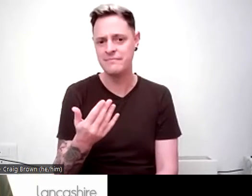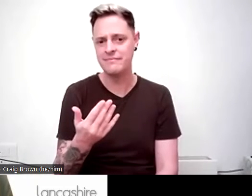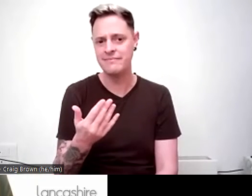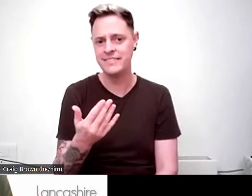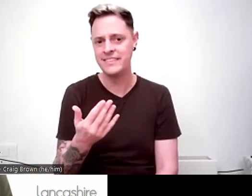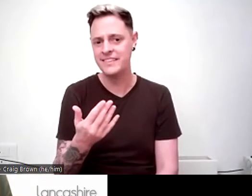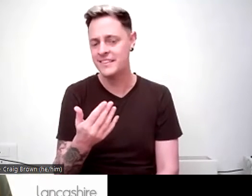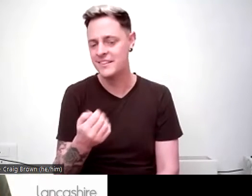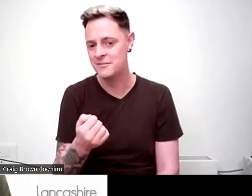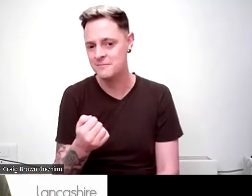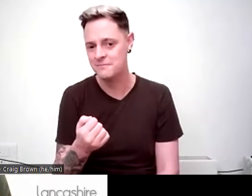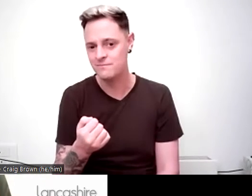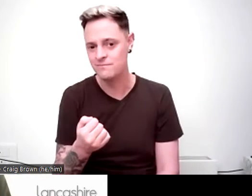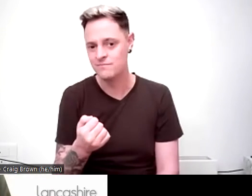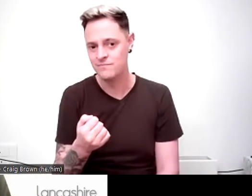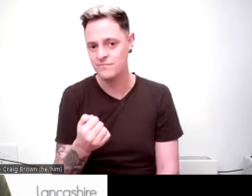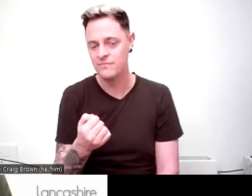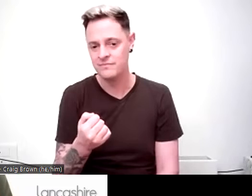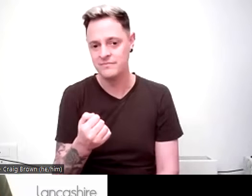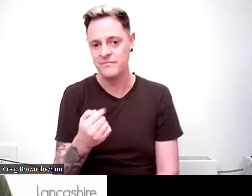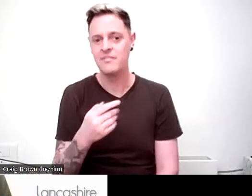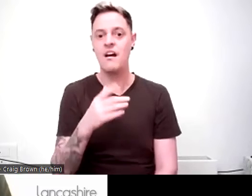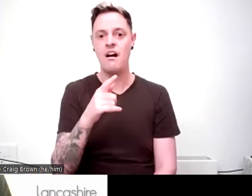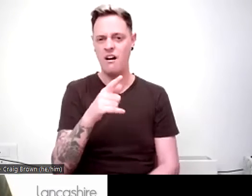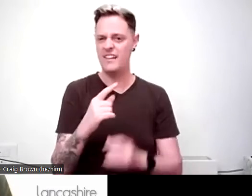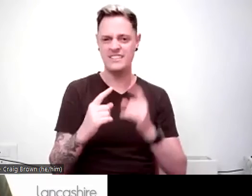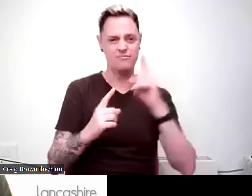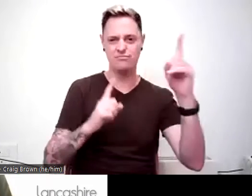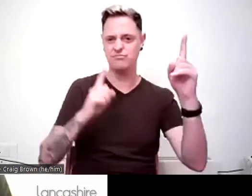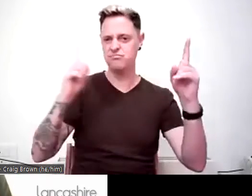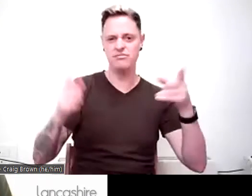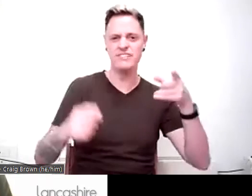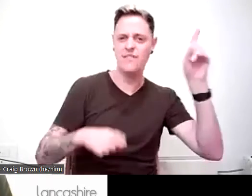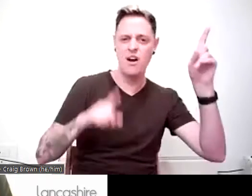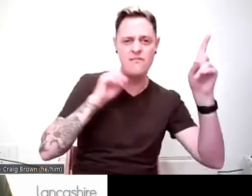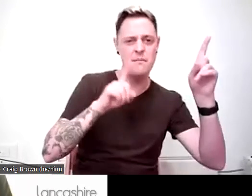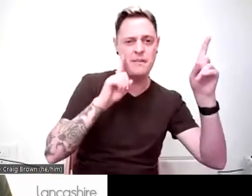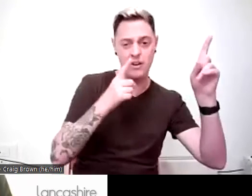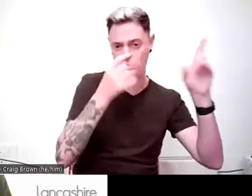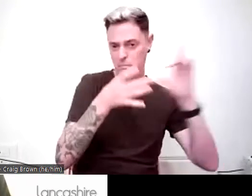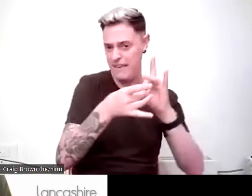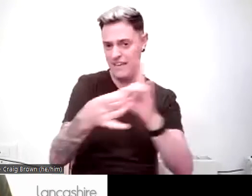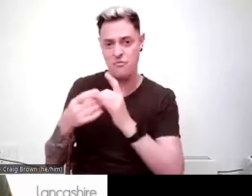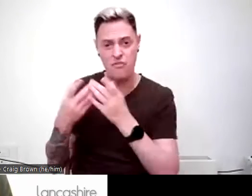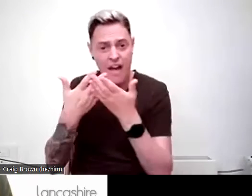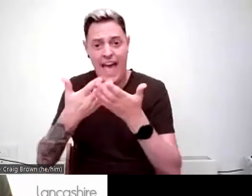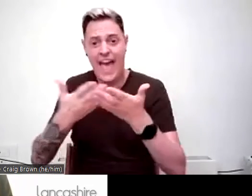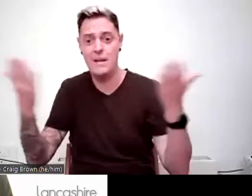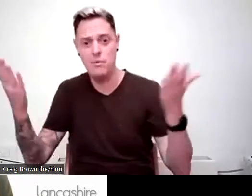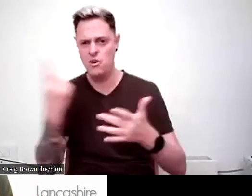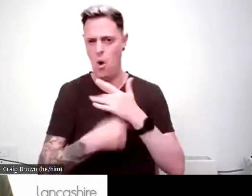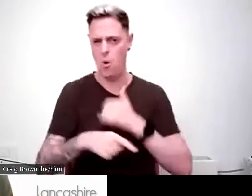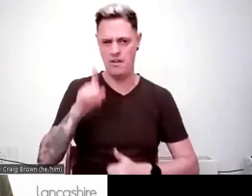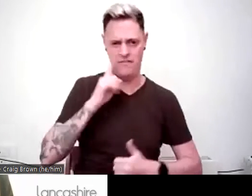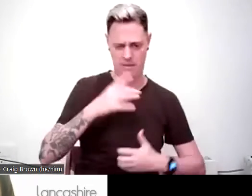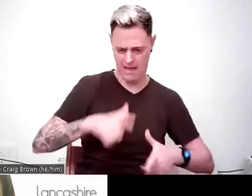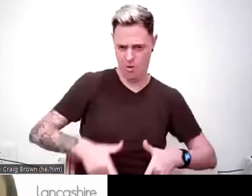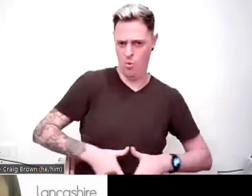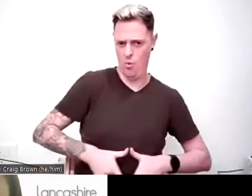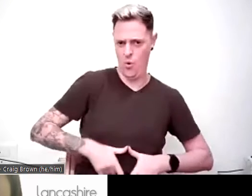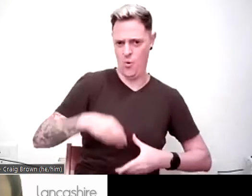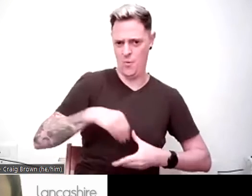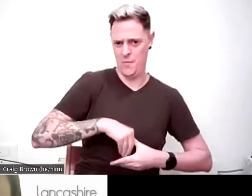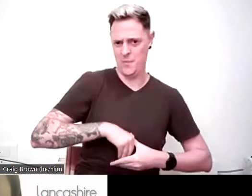and that to me just shouldn't really go together, because I feel like divine feminine could be with anyone in the world, not just people with wombs and that kind of stuff. So